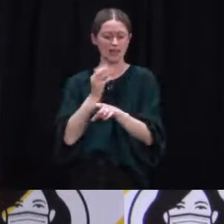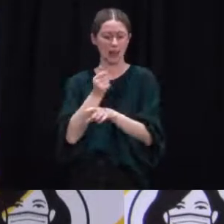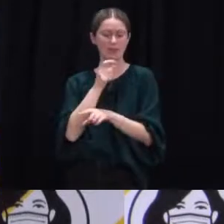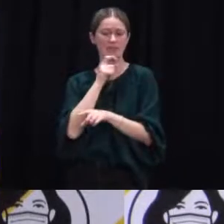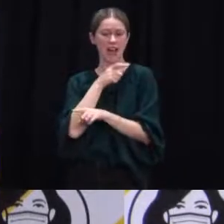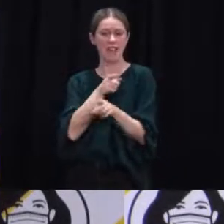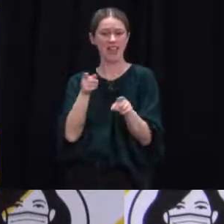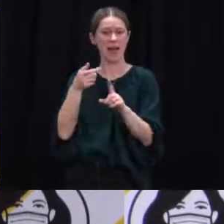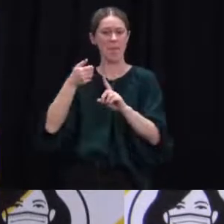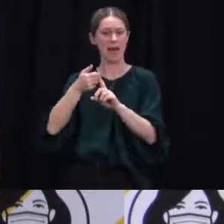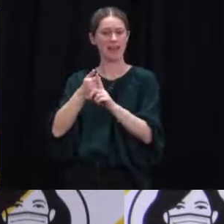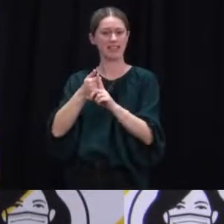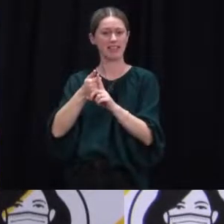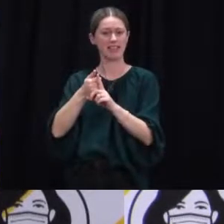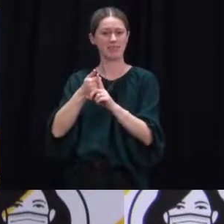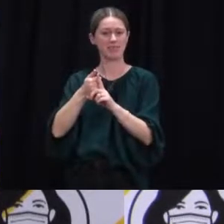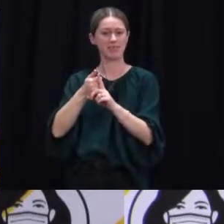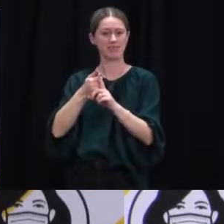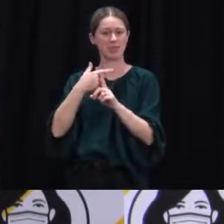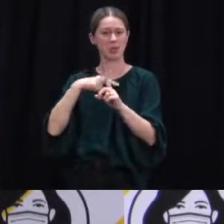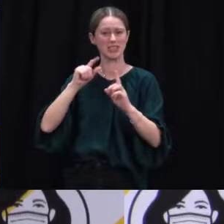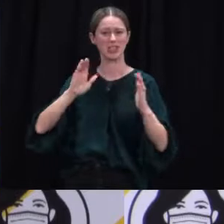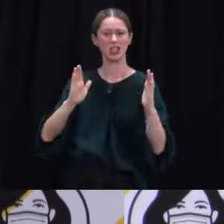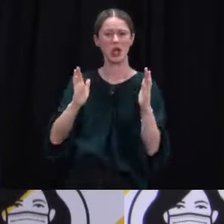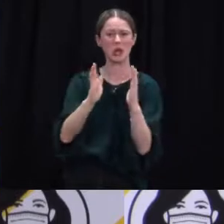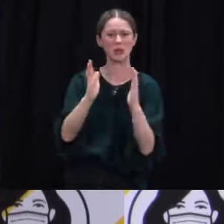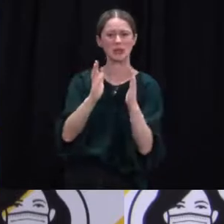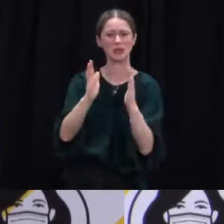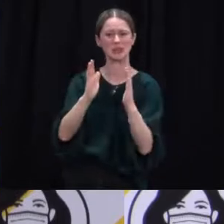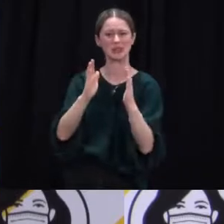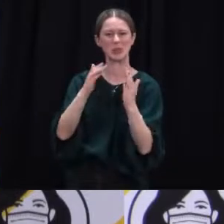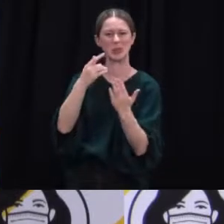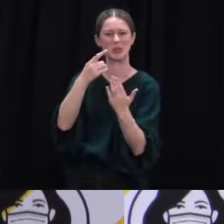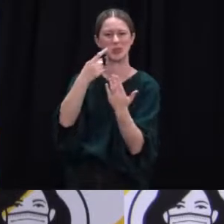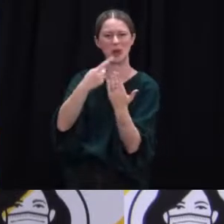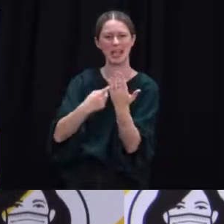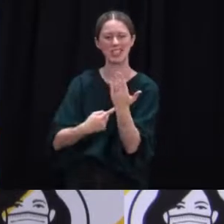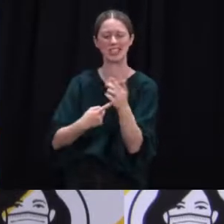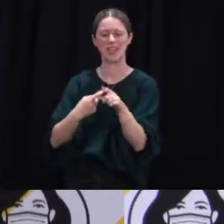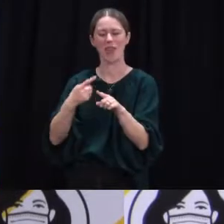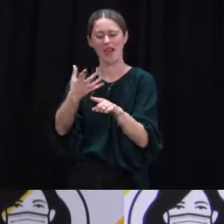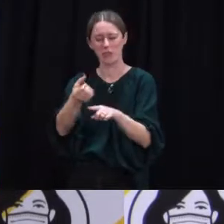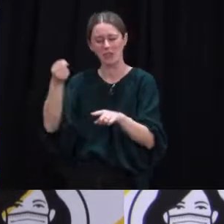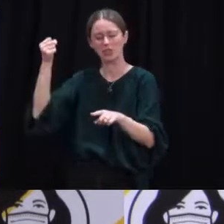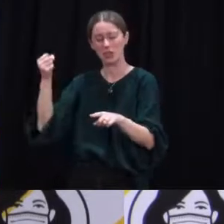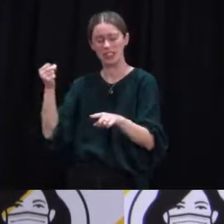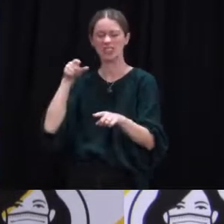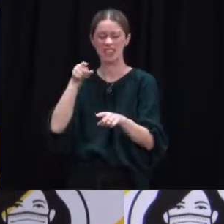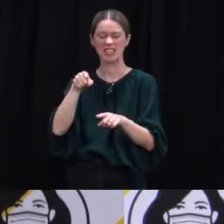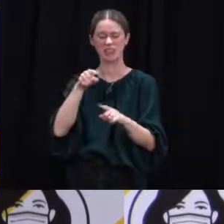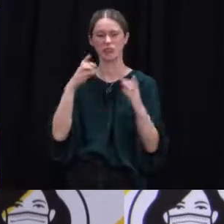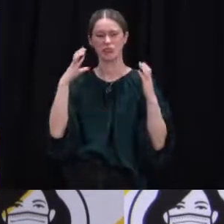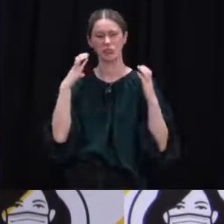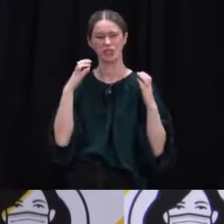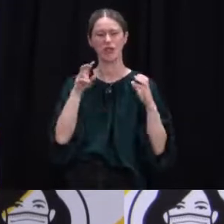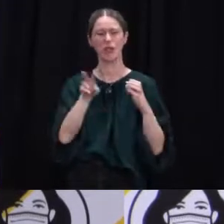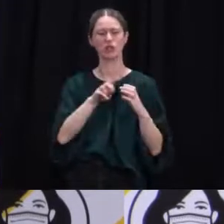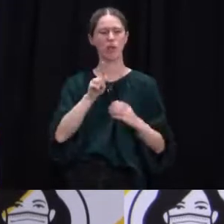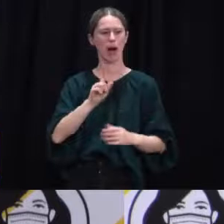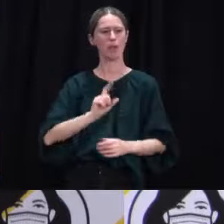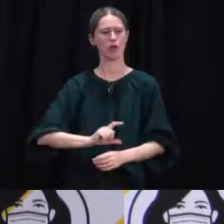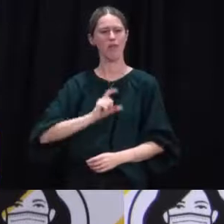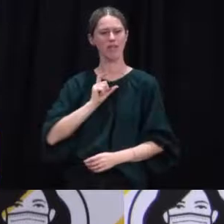early cases, and so a number of staff had to be stood down. And likewise, a number of staff are affected as close contacts because they've